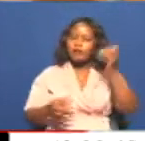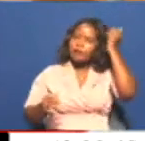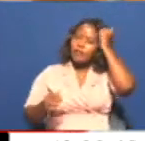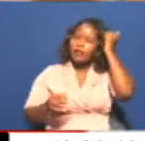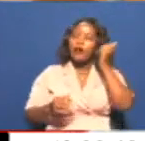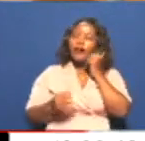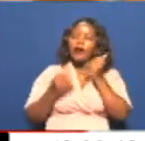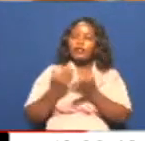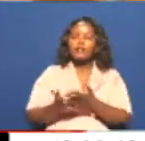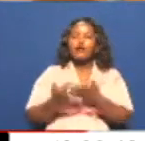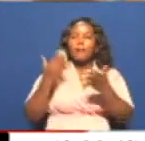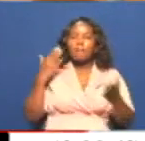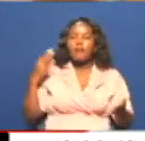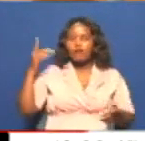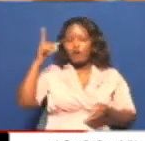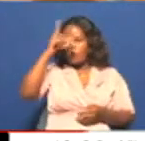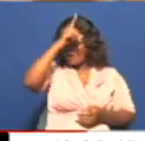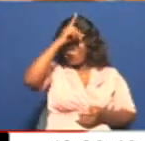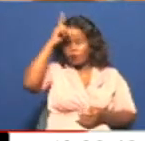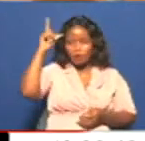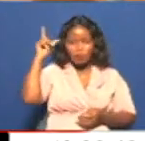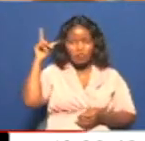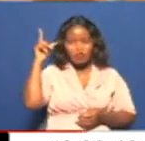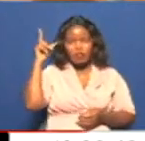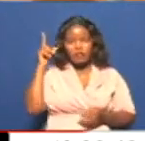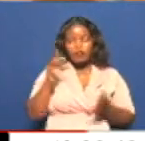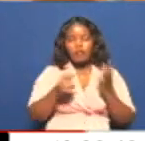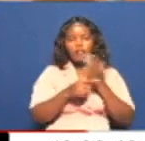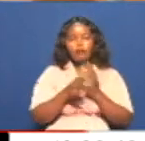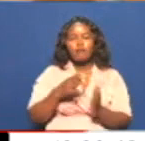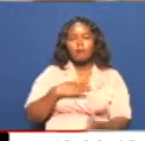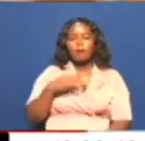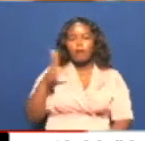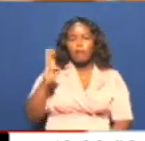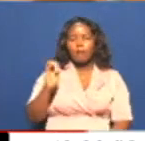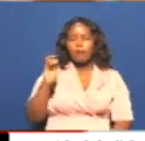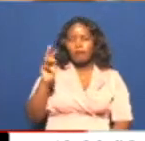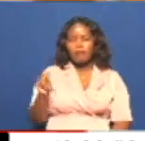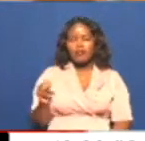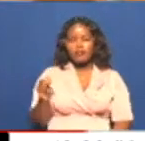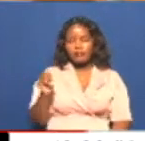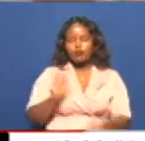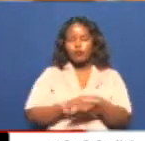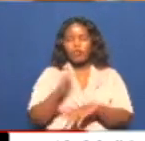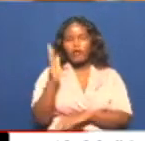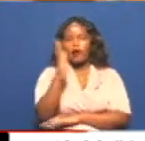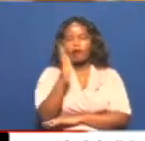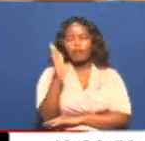Mora was our earlier sign language interpreter. My name is Ben Troy Njue. Do have yourself a blessed afternoon.